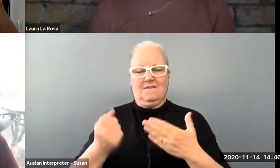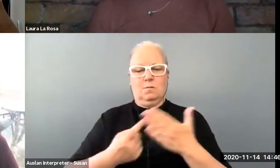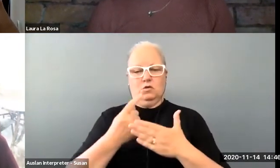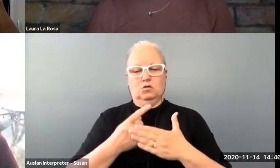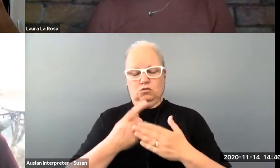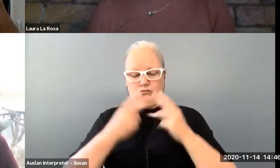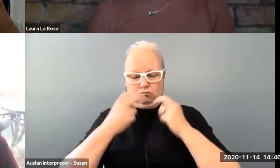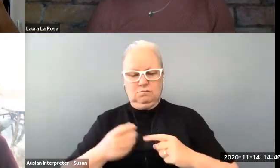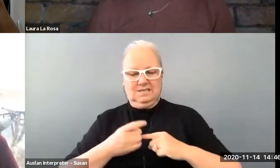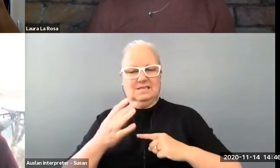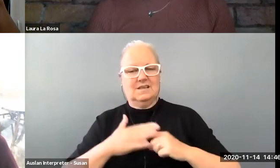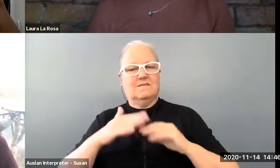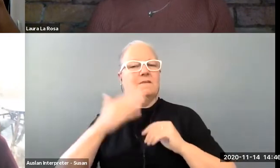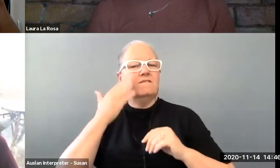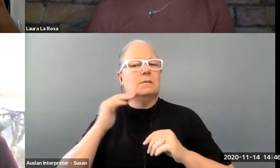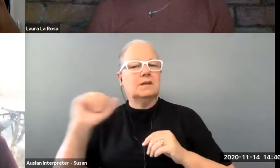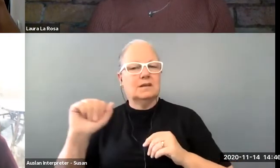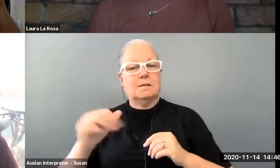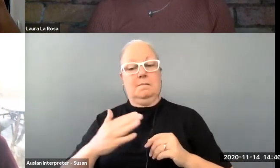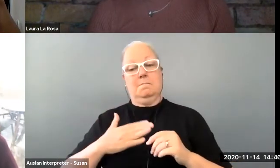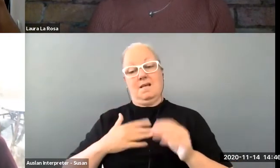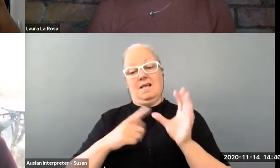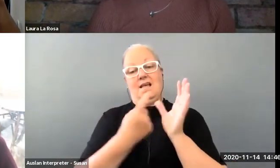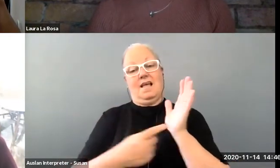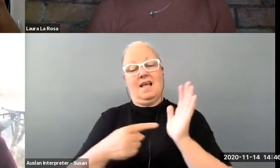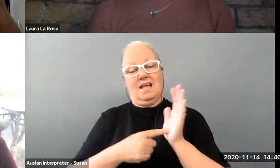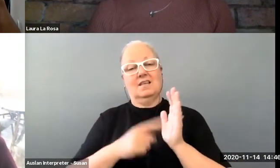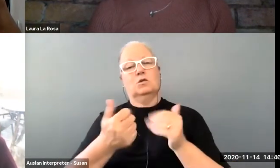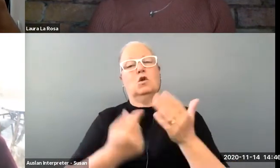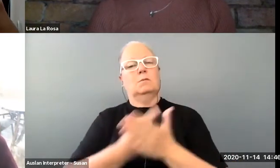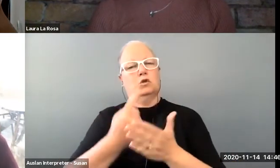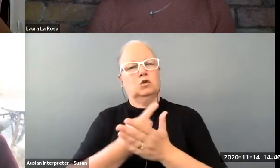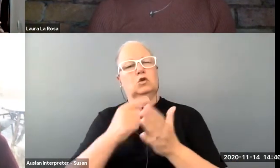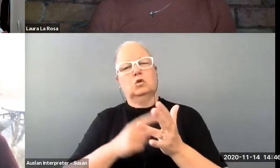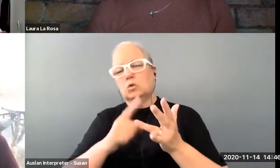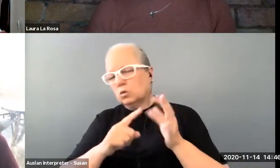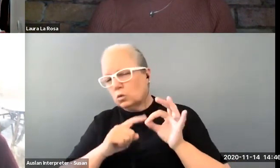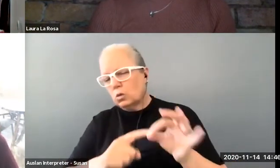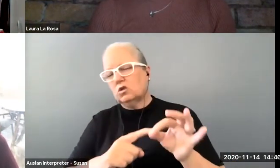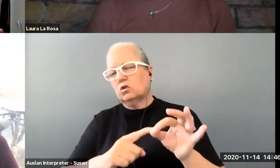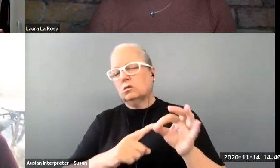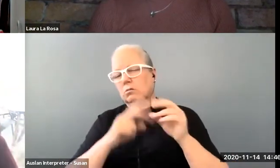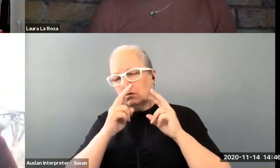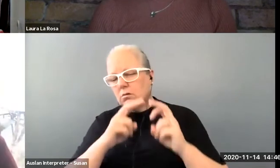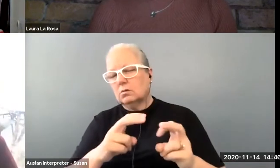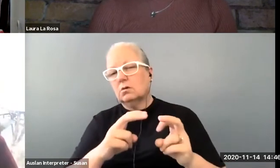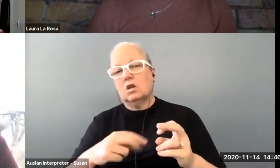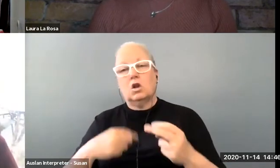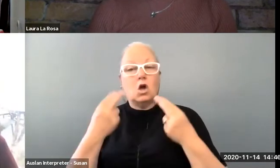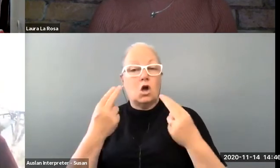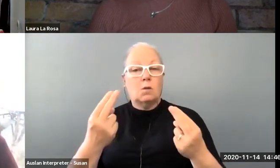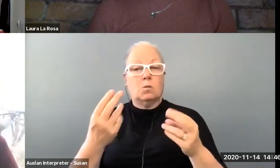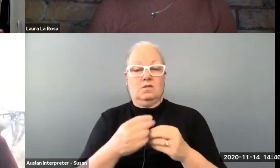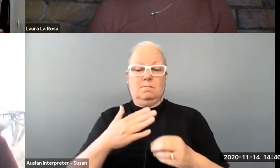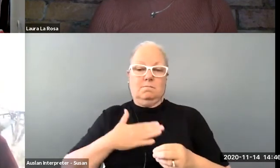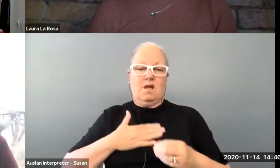so what my art, I guess, has become is an opportunity to interrogate. And I think I hope that in all of the